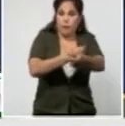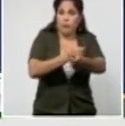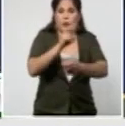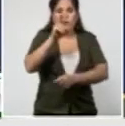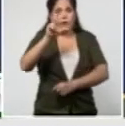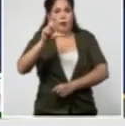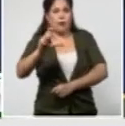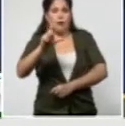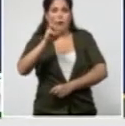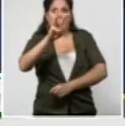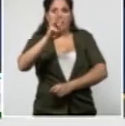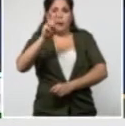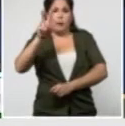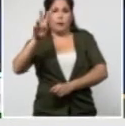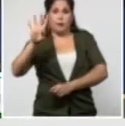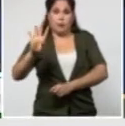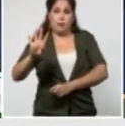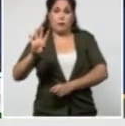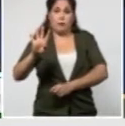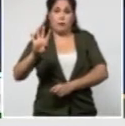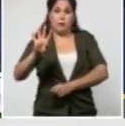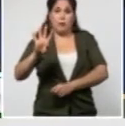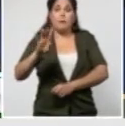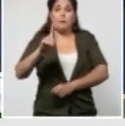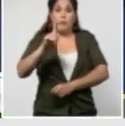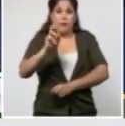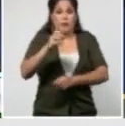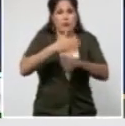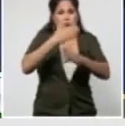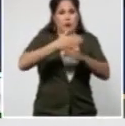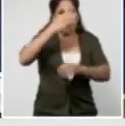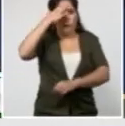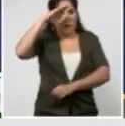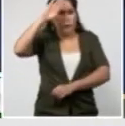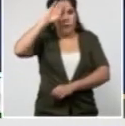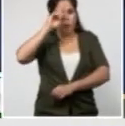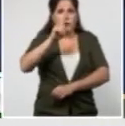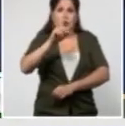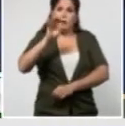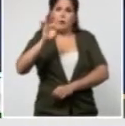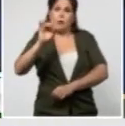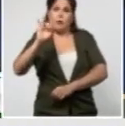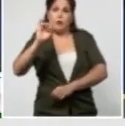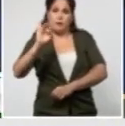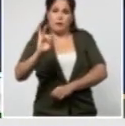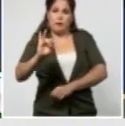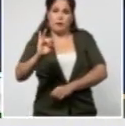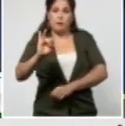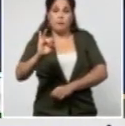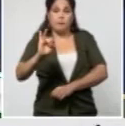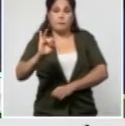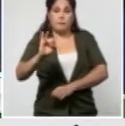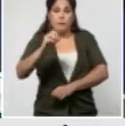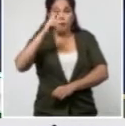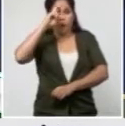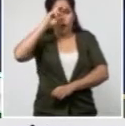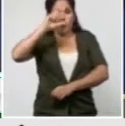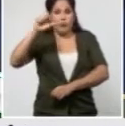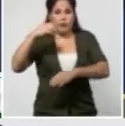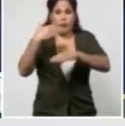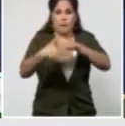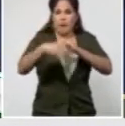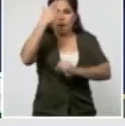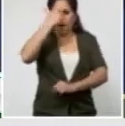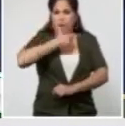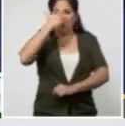In Villa Claras, 324. In Santiago de Cuba's, 187. In the Brother